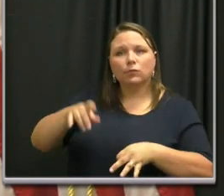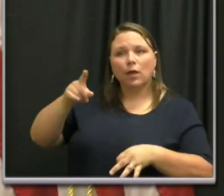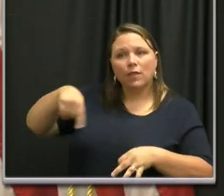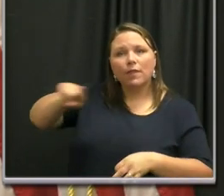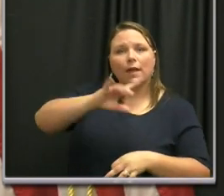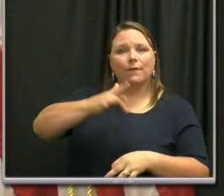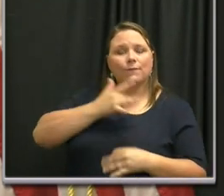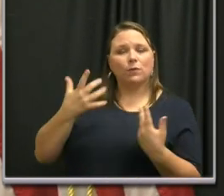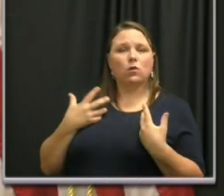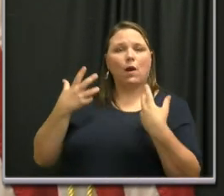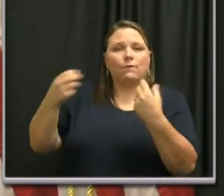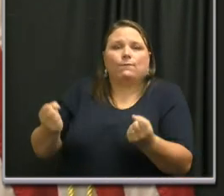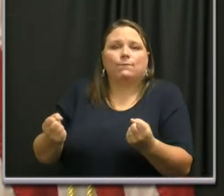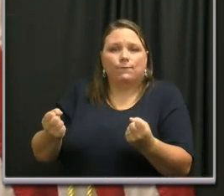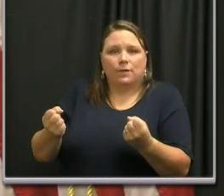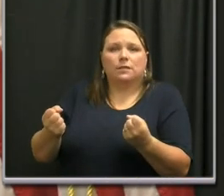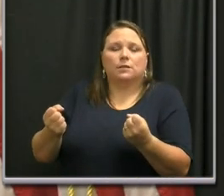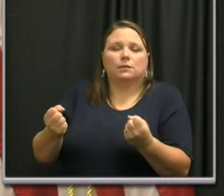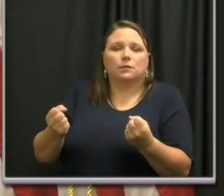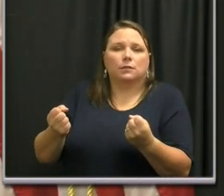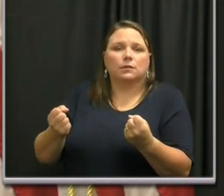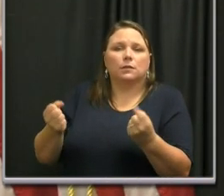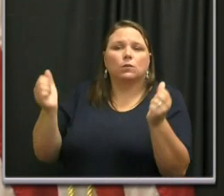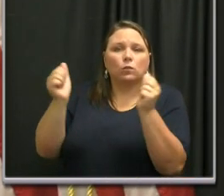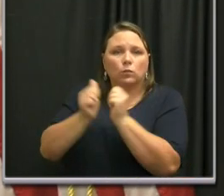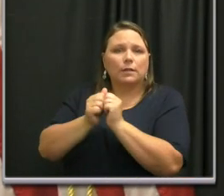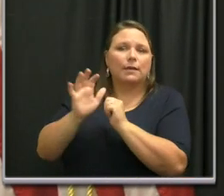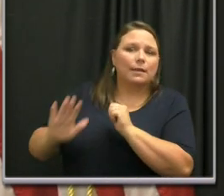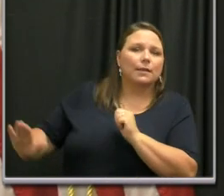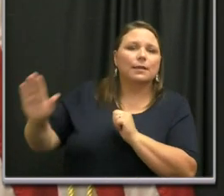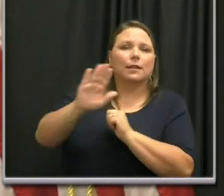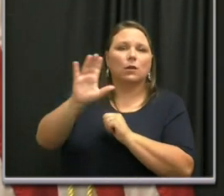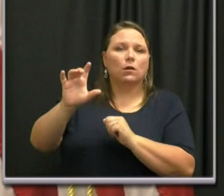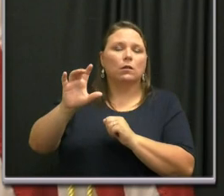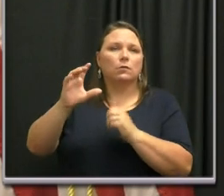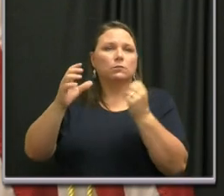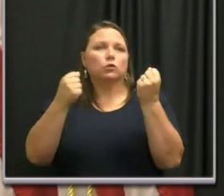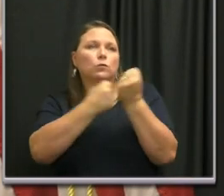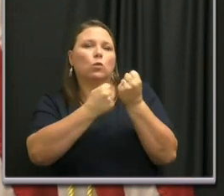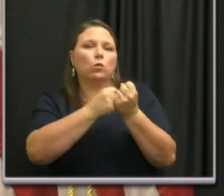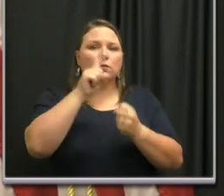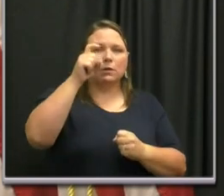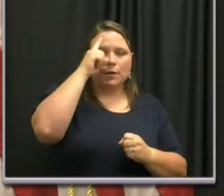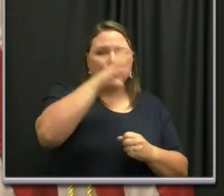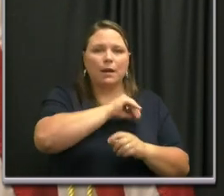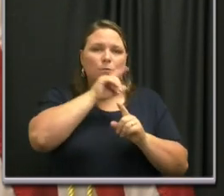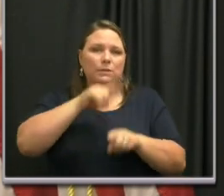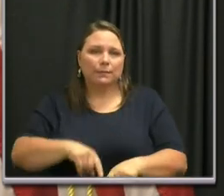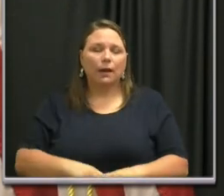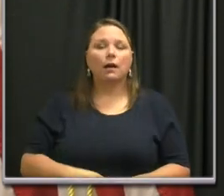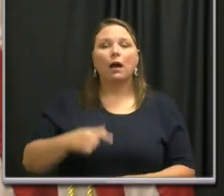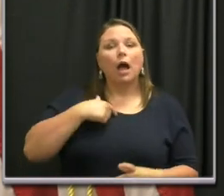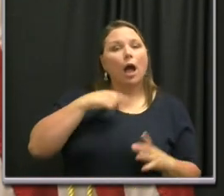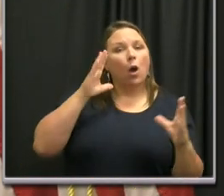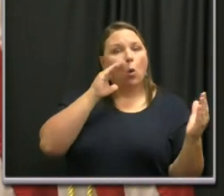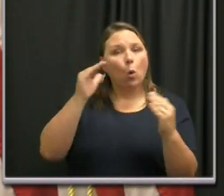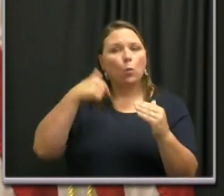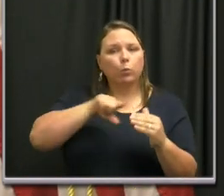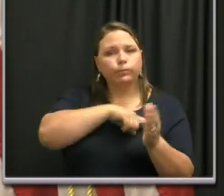have confidence in their government and the ability to respond. So I'm hopeful that we